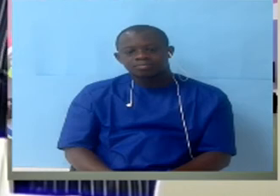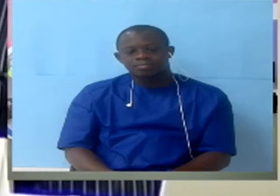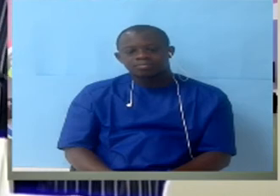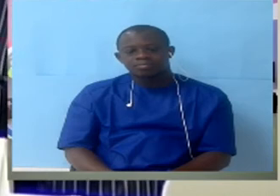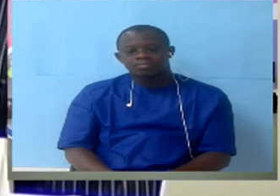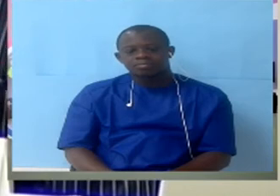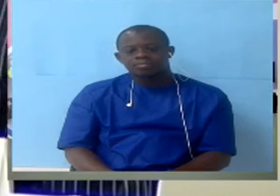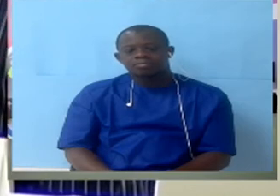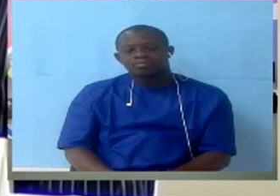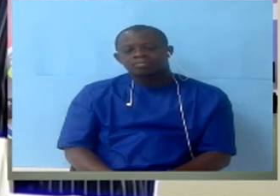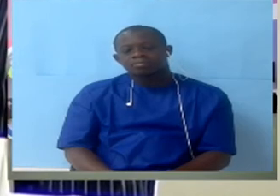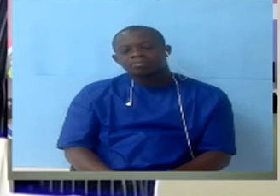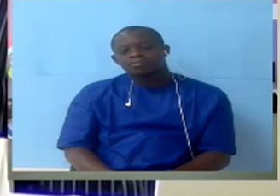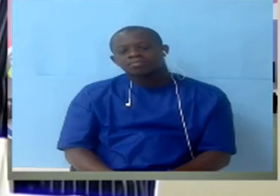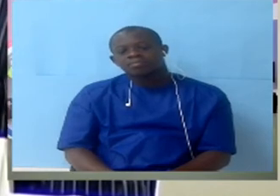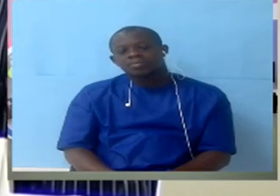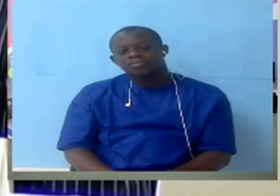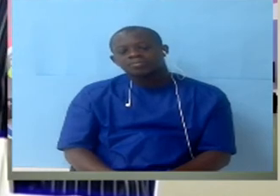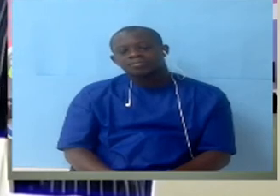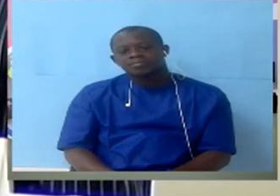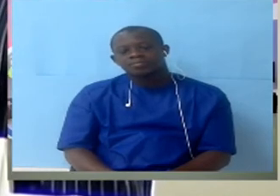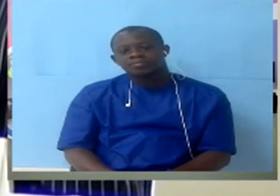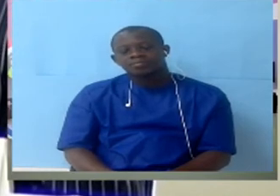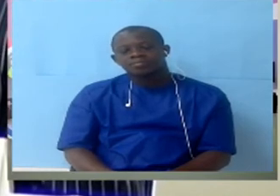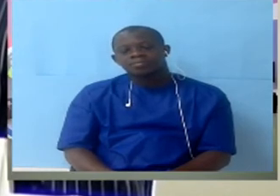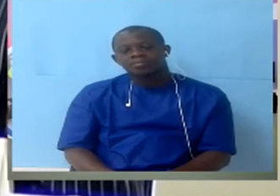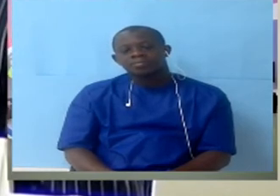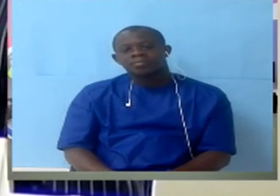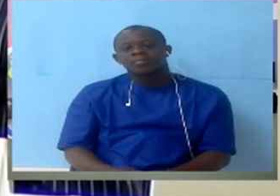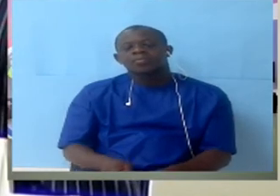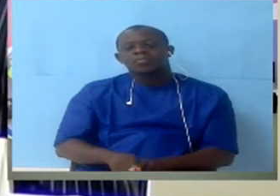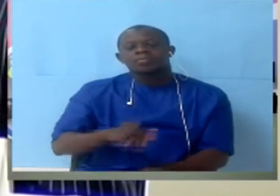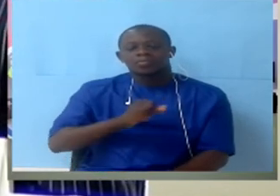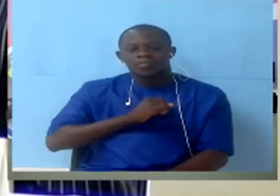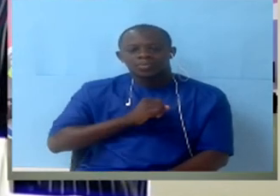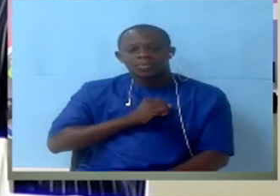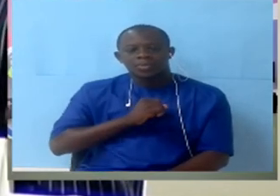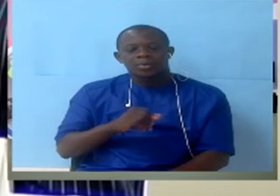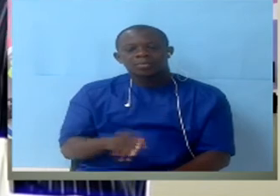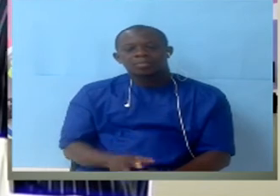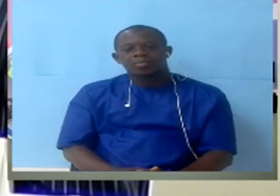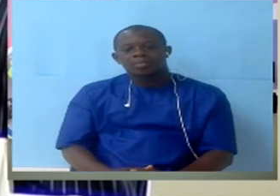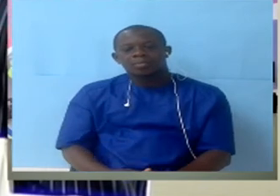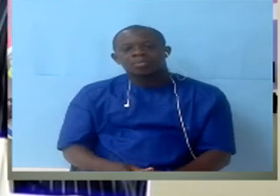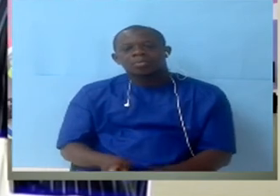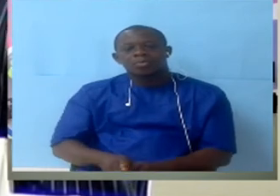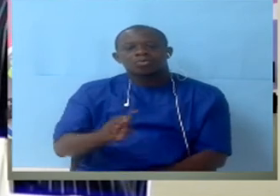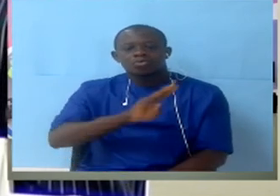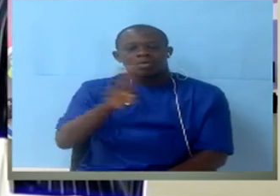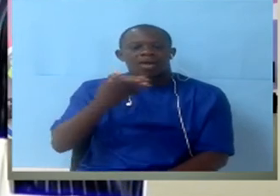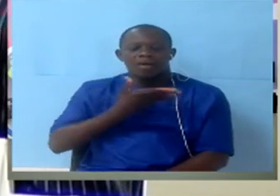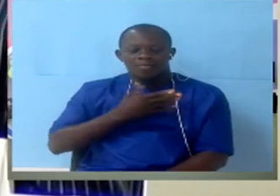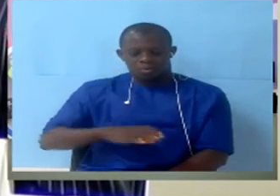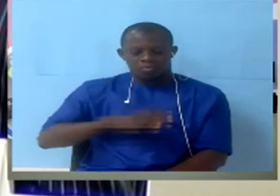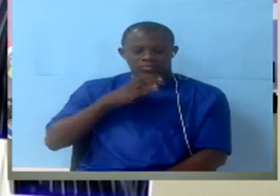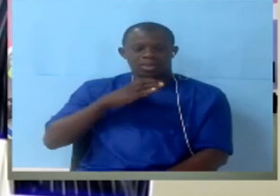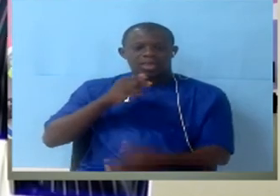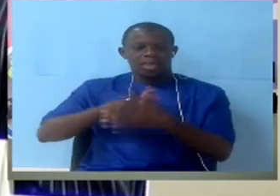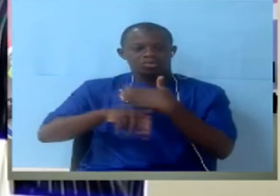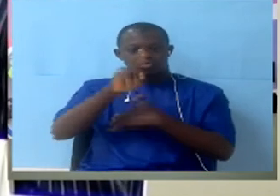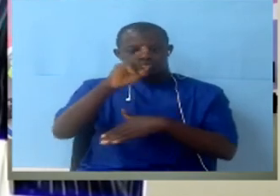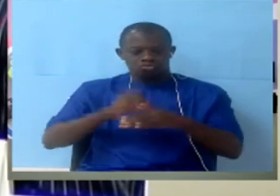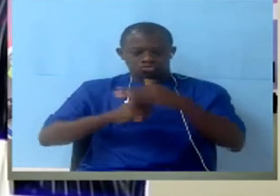Kampo Nyatonko. Banko. Okay. Good. So he said he did not have any confidence in your